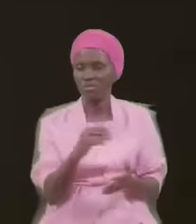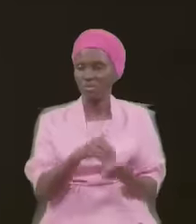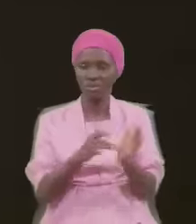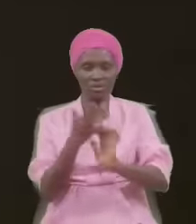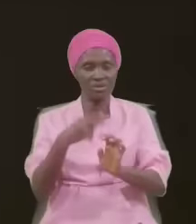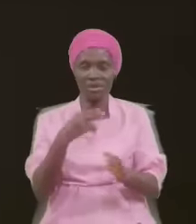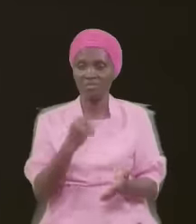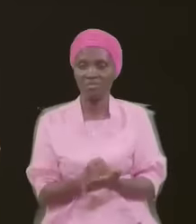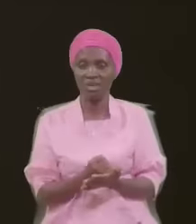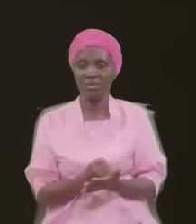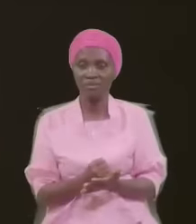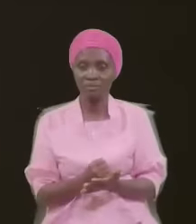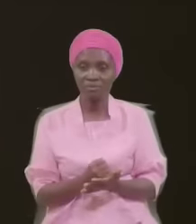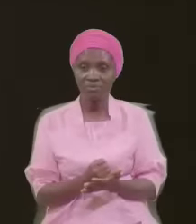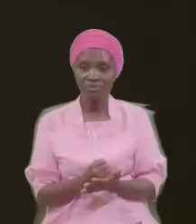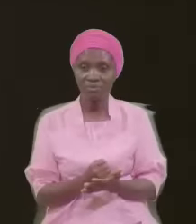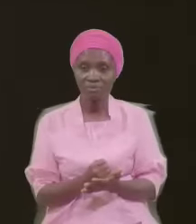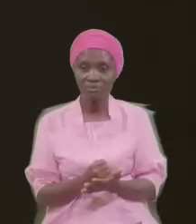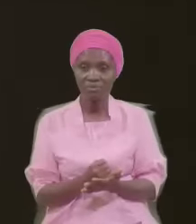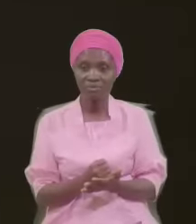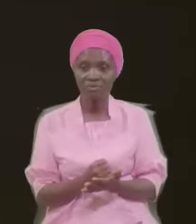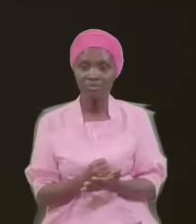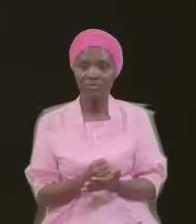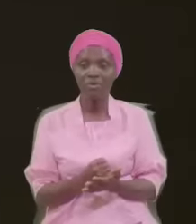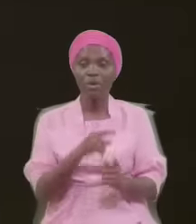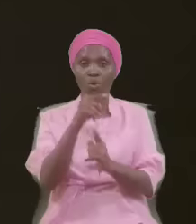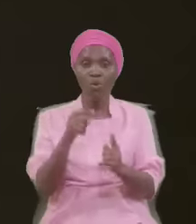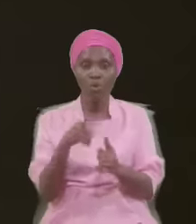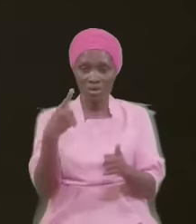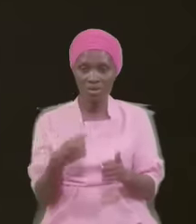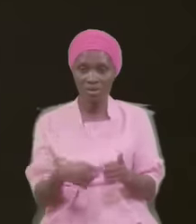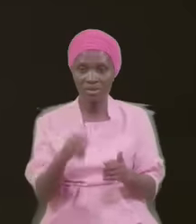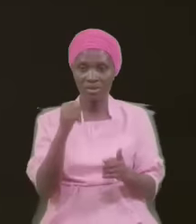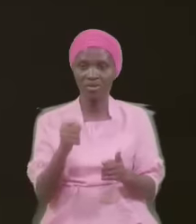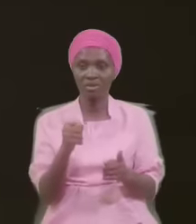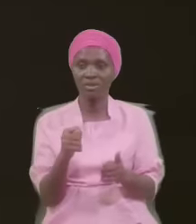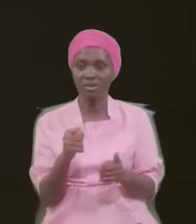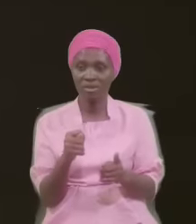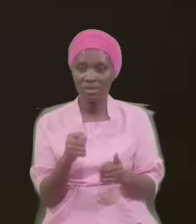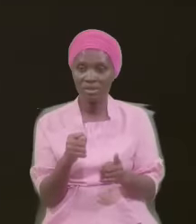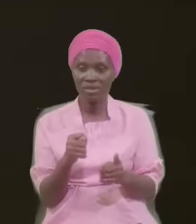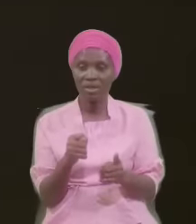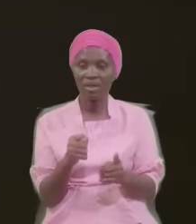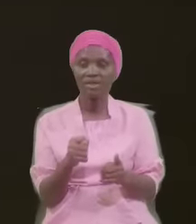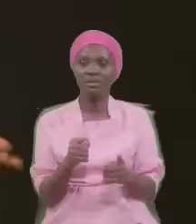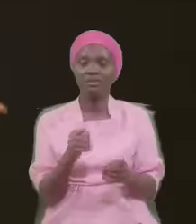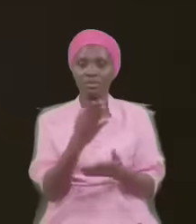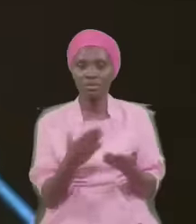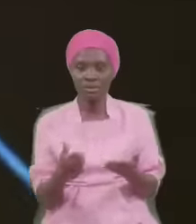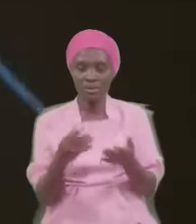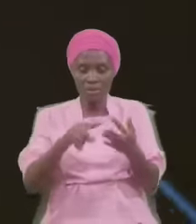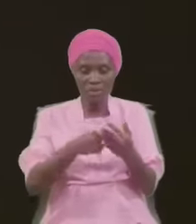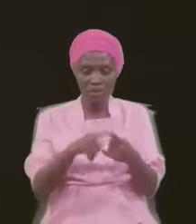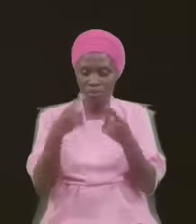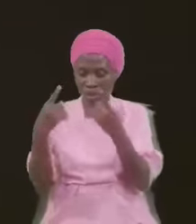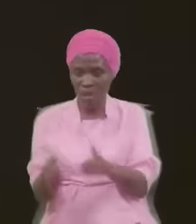say that, but when the rubber comes to meet the road and events begin to happen, and the things